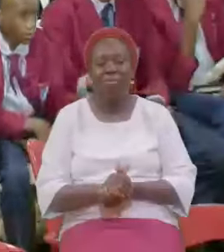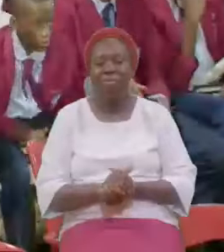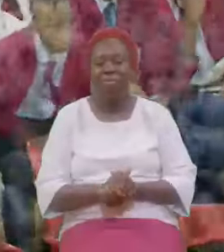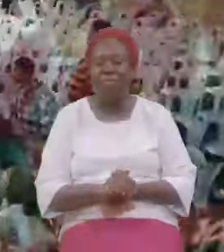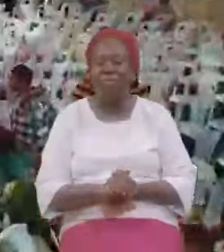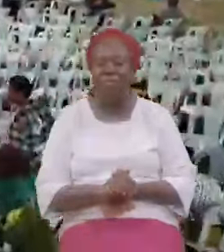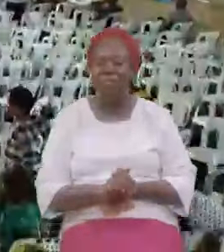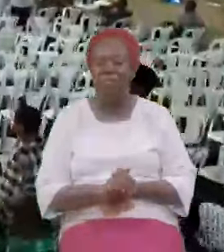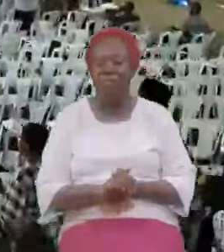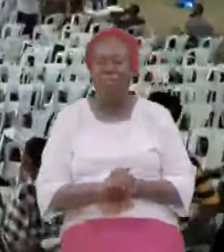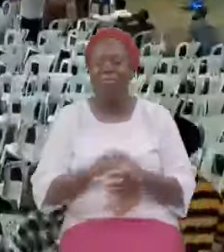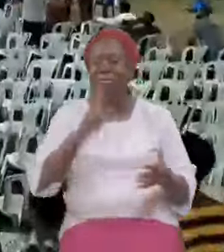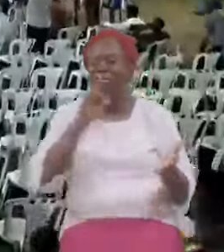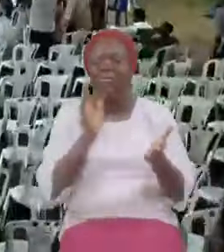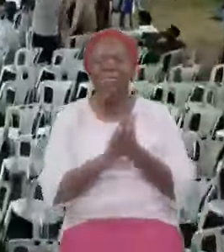Praise the Lord.